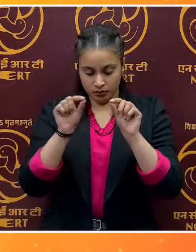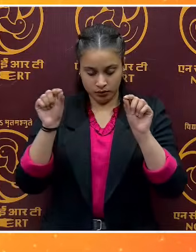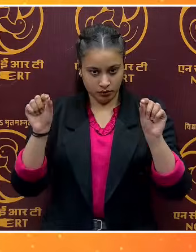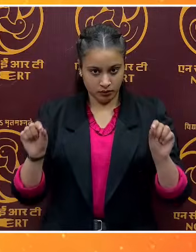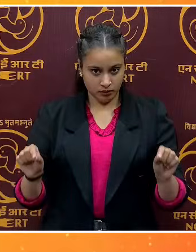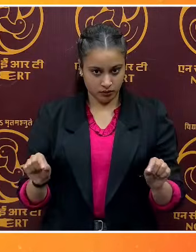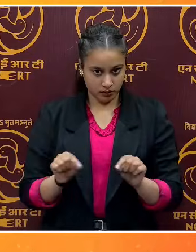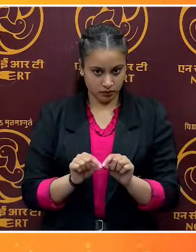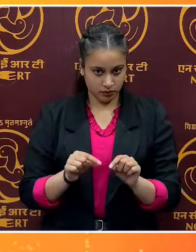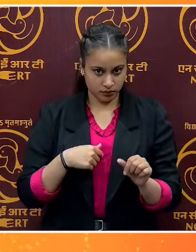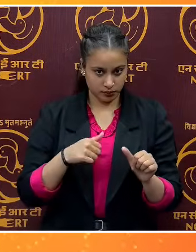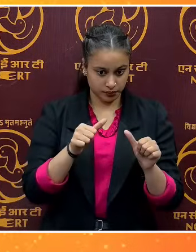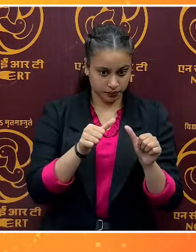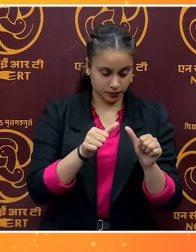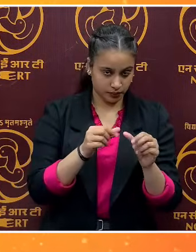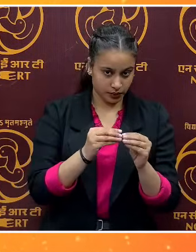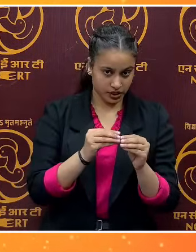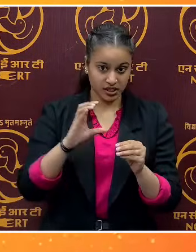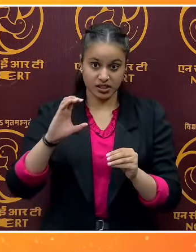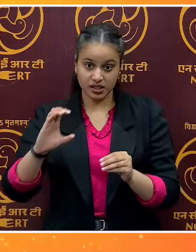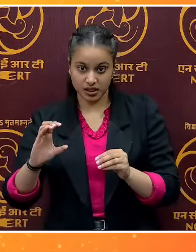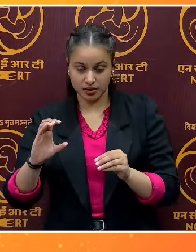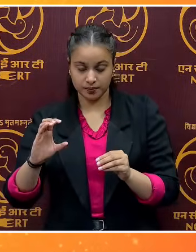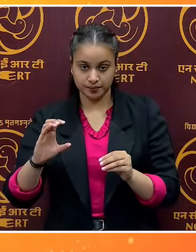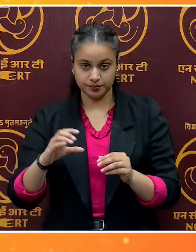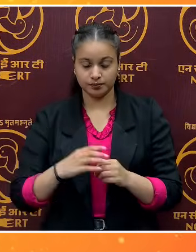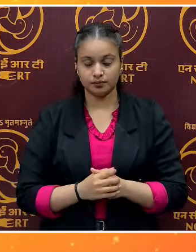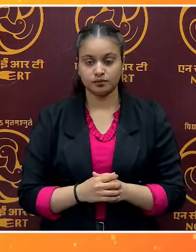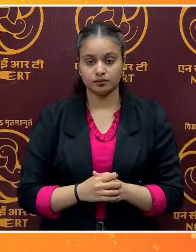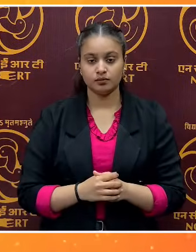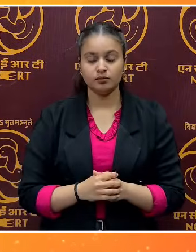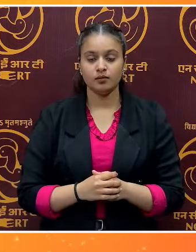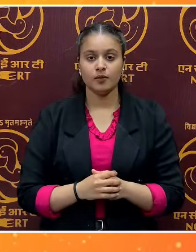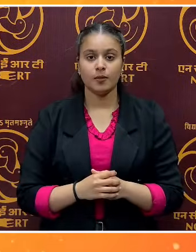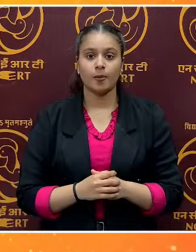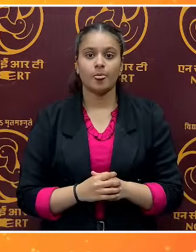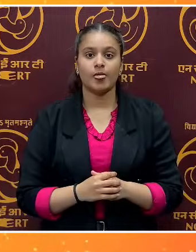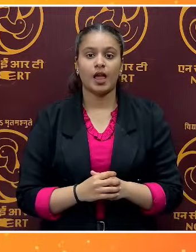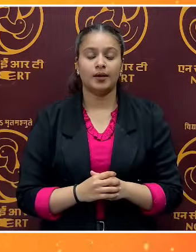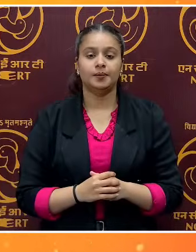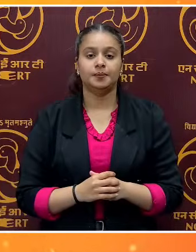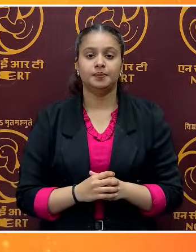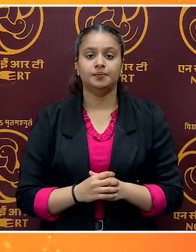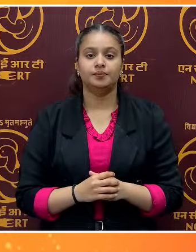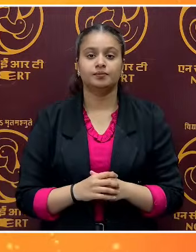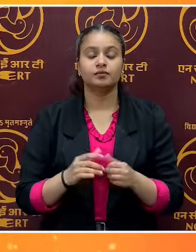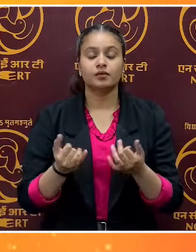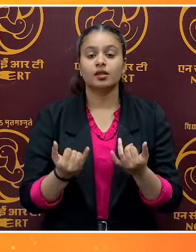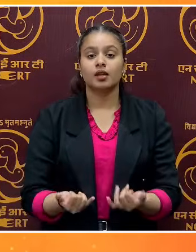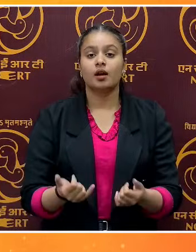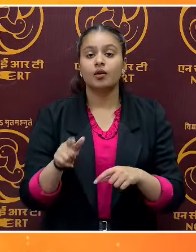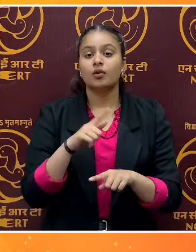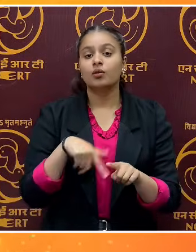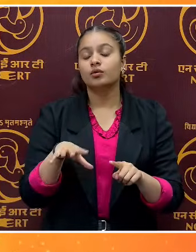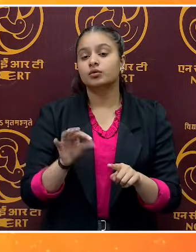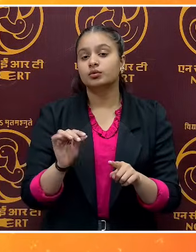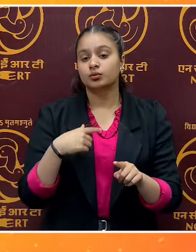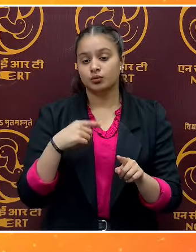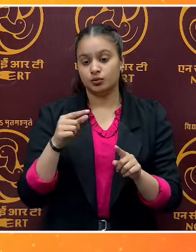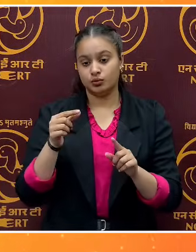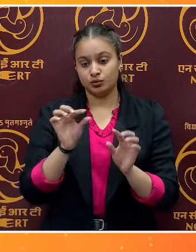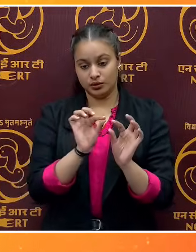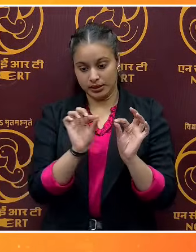my rectangle BC. This is the width and this is the length. Now, taking this